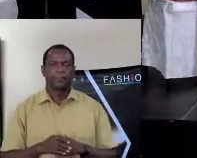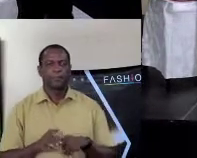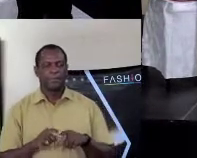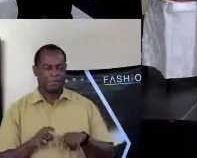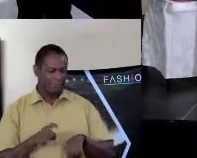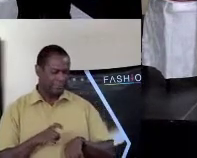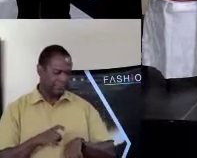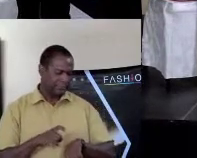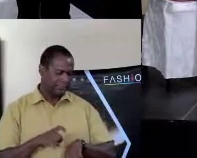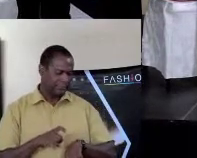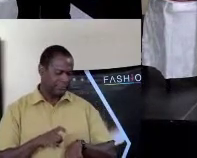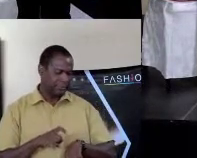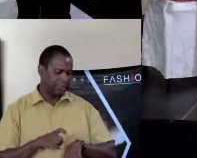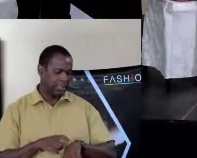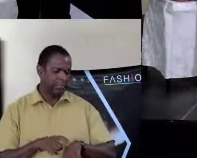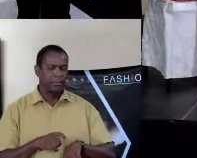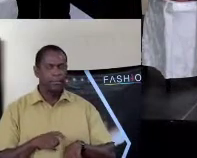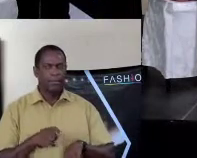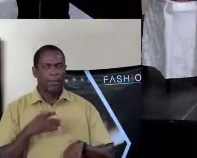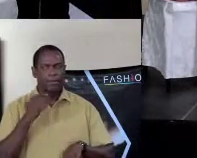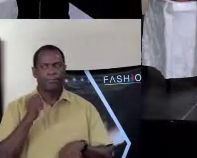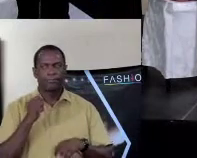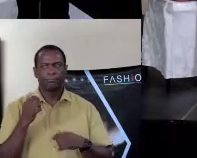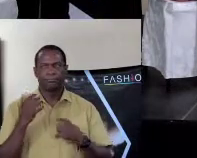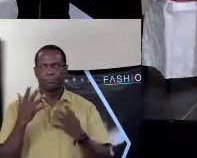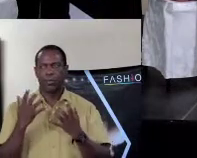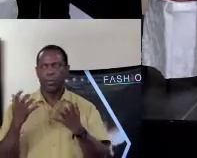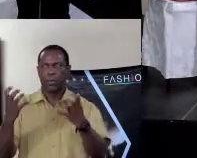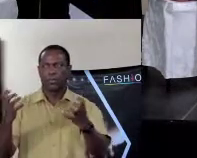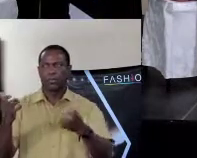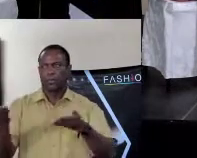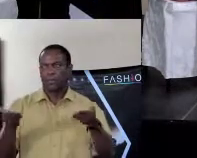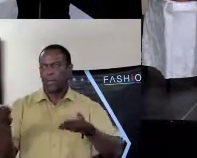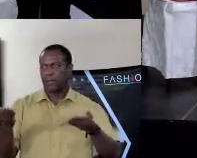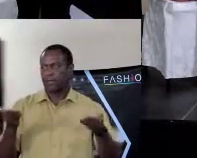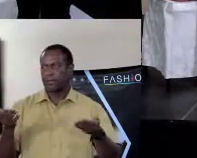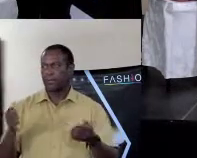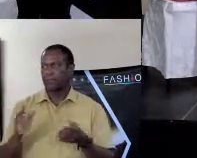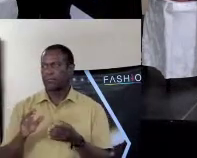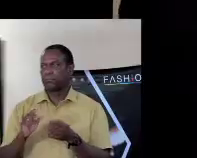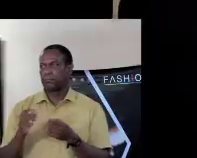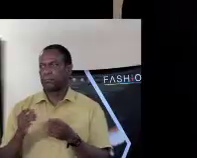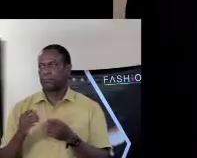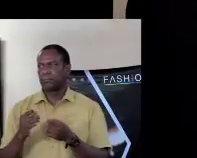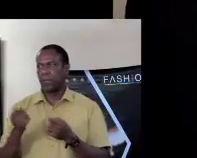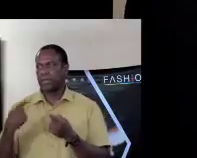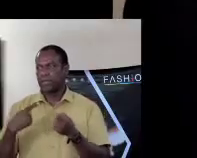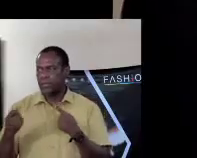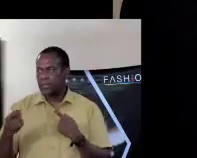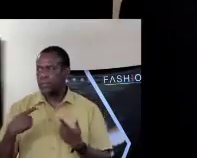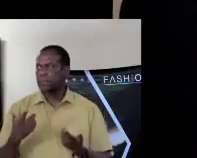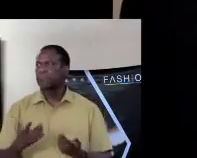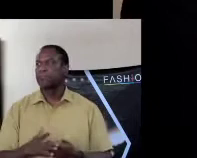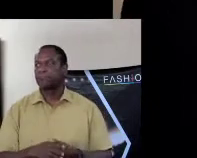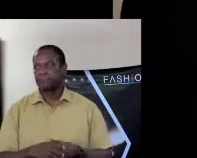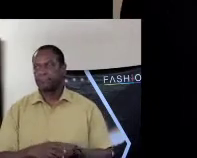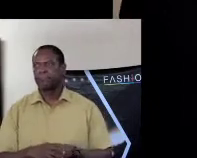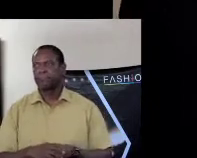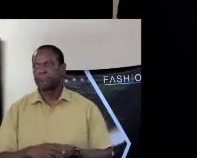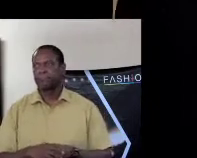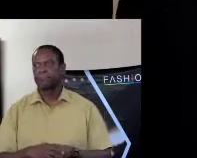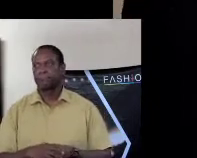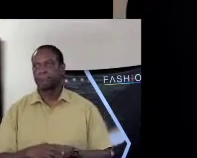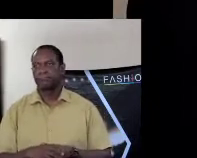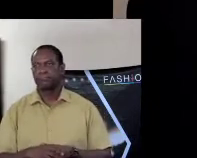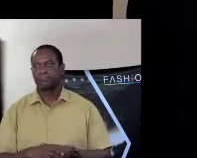we're okay now to open the floor for questions that you may have to extract information that